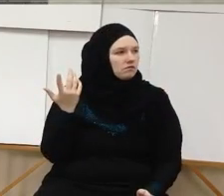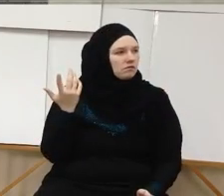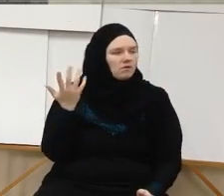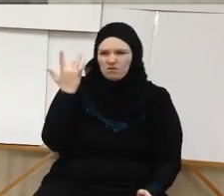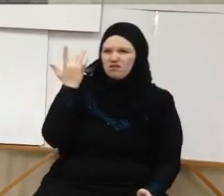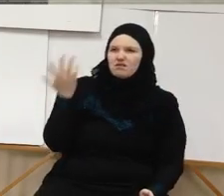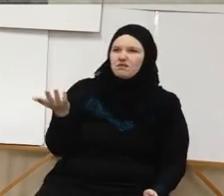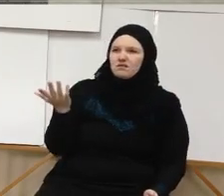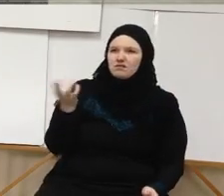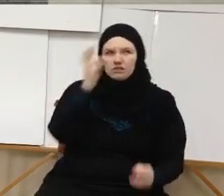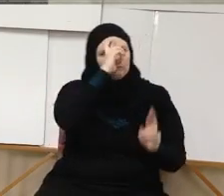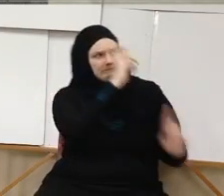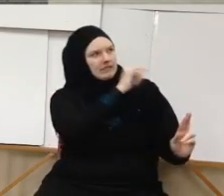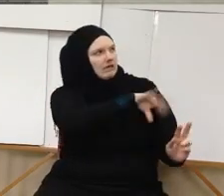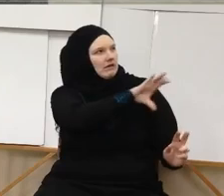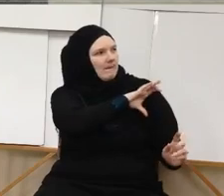Why?